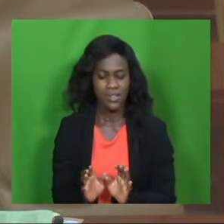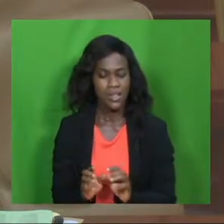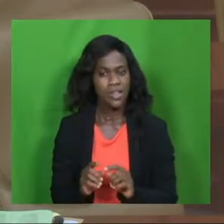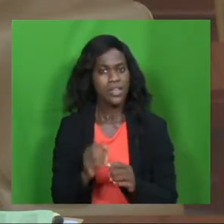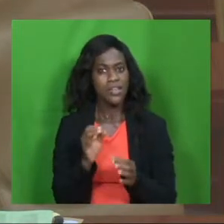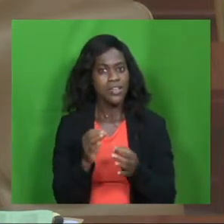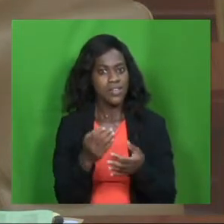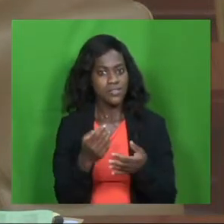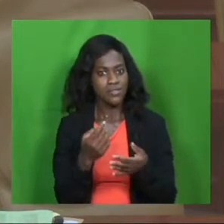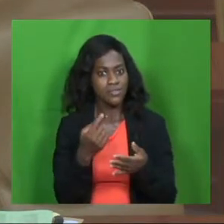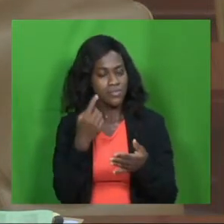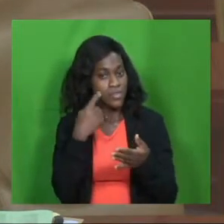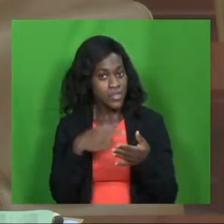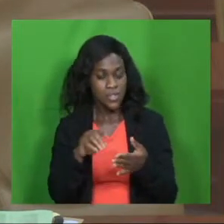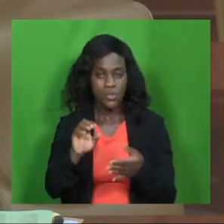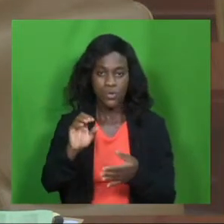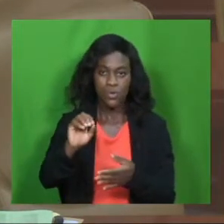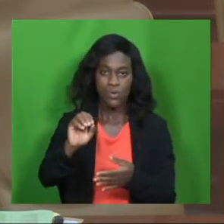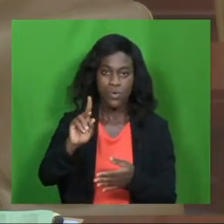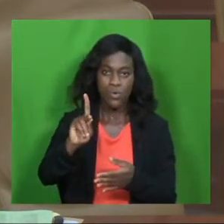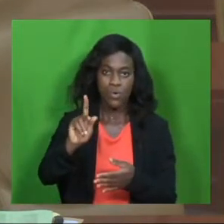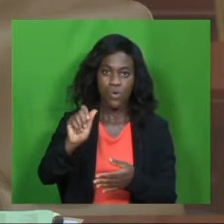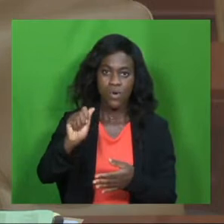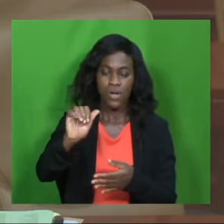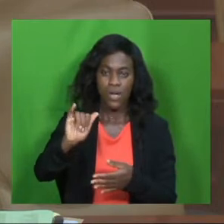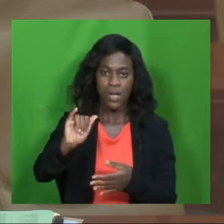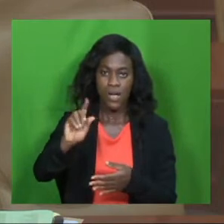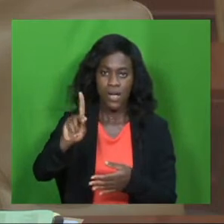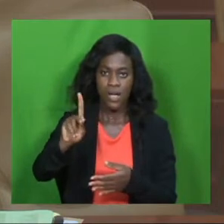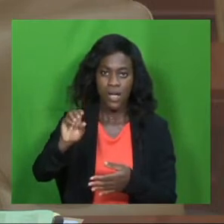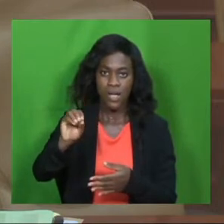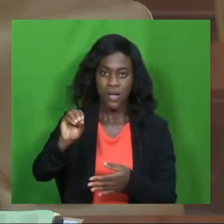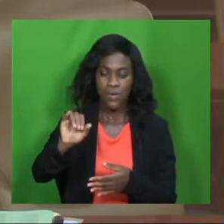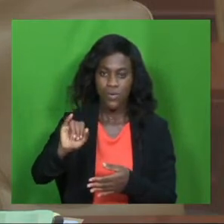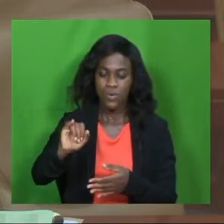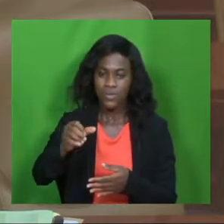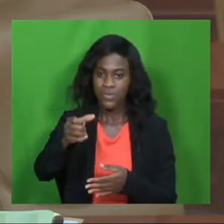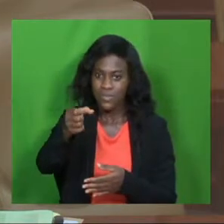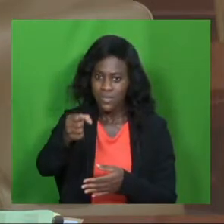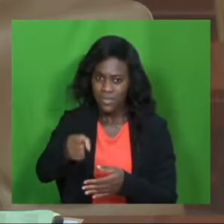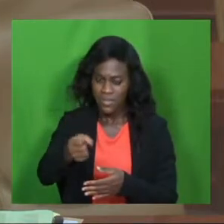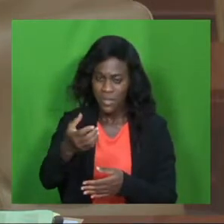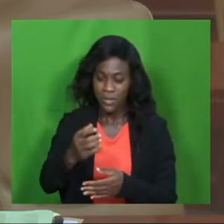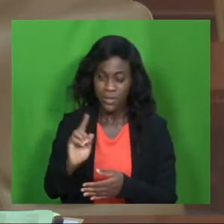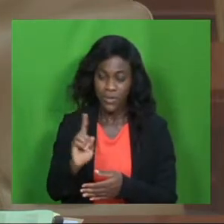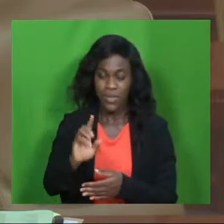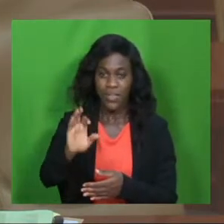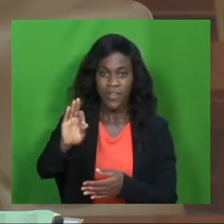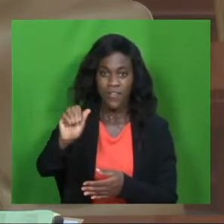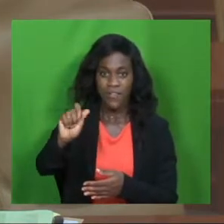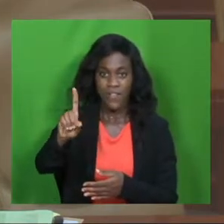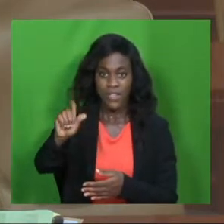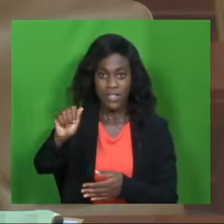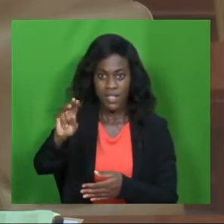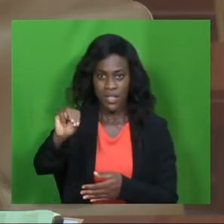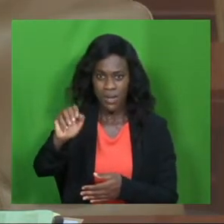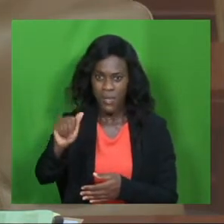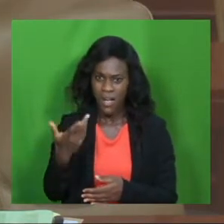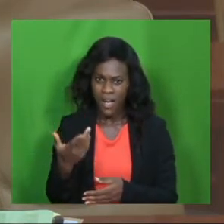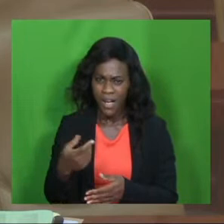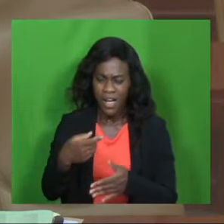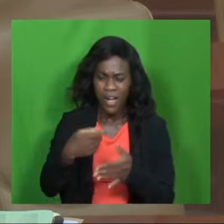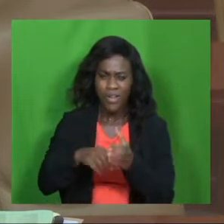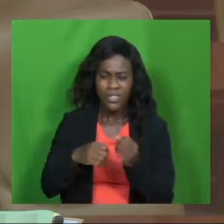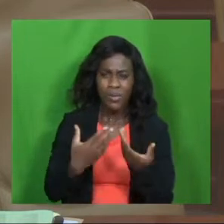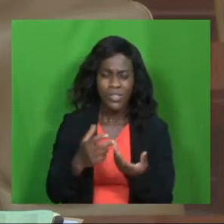at Okai Kwesa, Fadama, construction of artificial turf football parks at Fadama, and it is